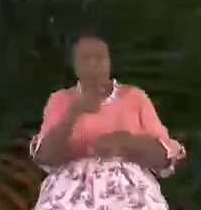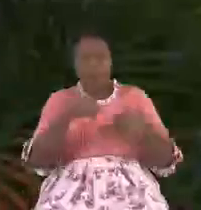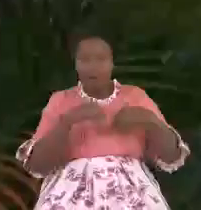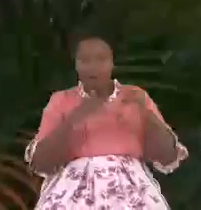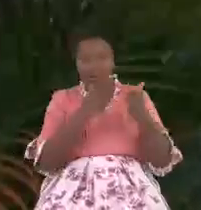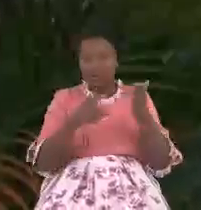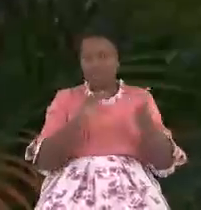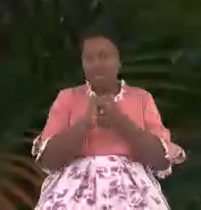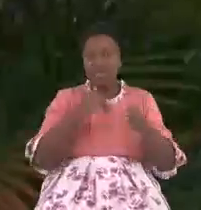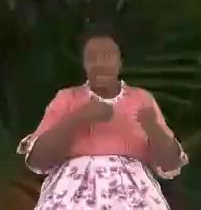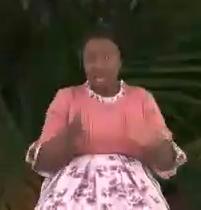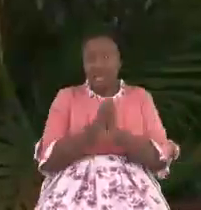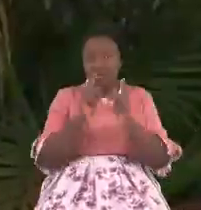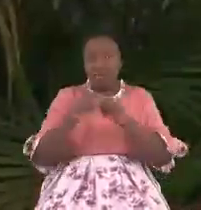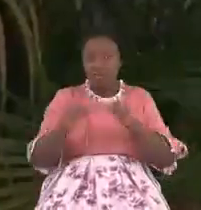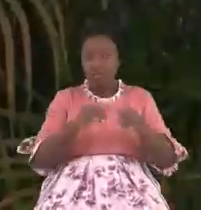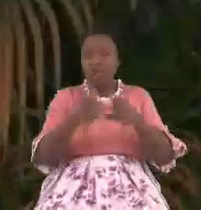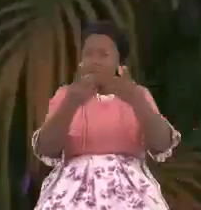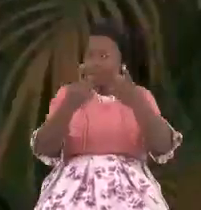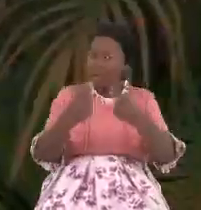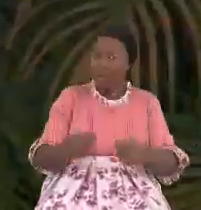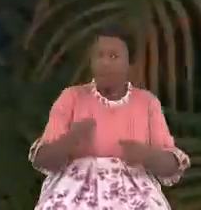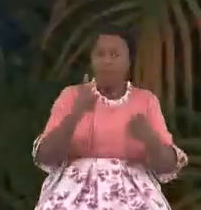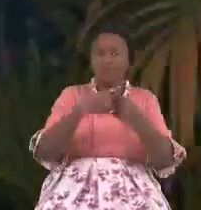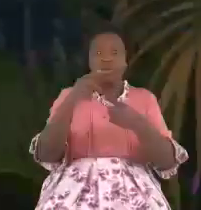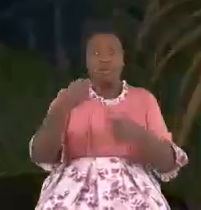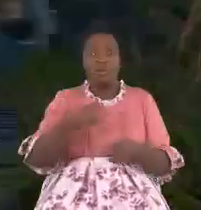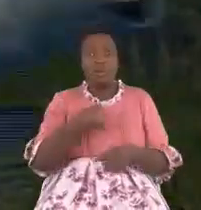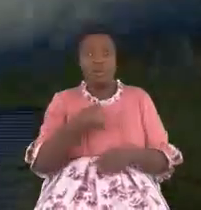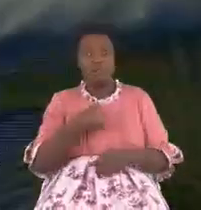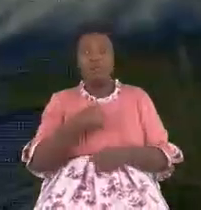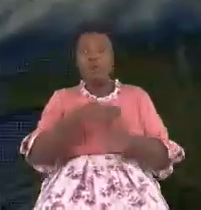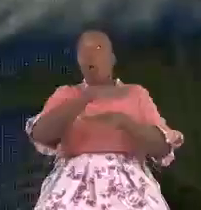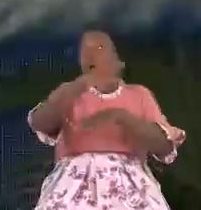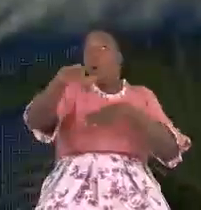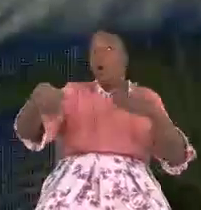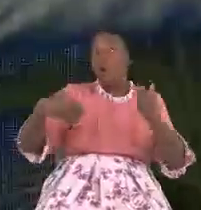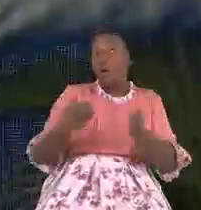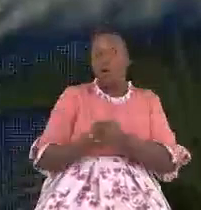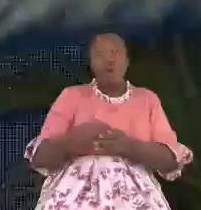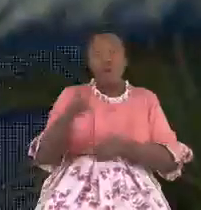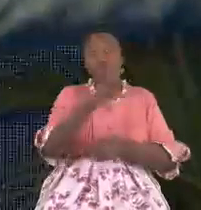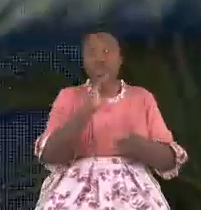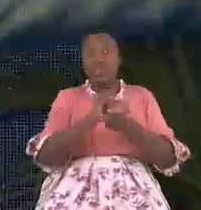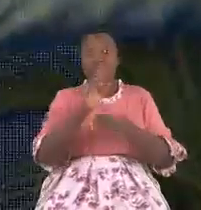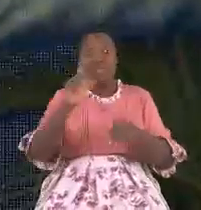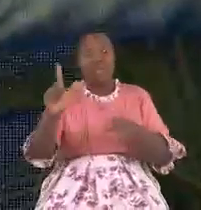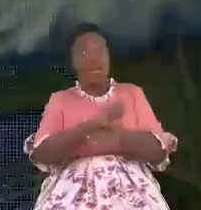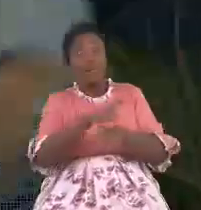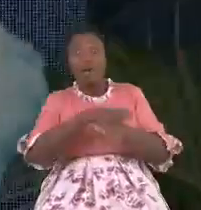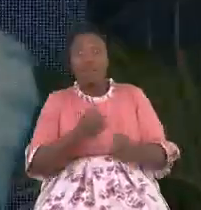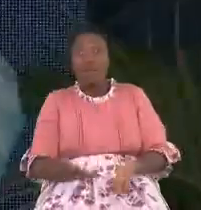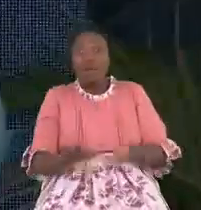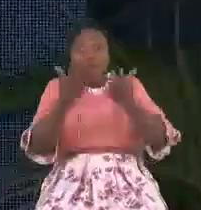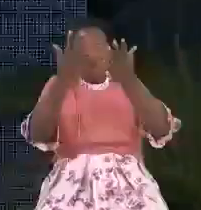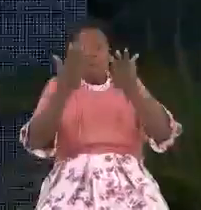do come unto me all ye that label and a heavy lady and